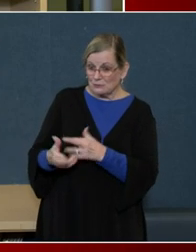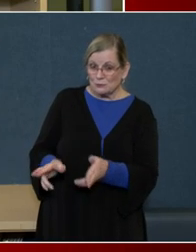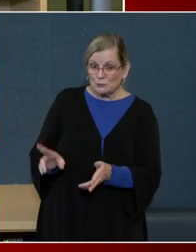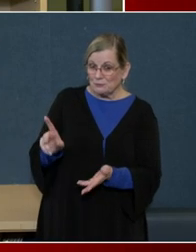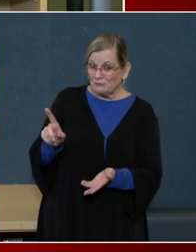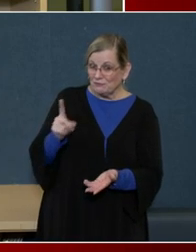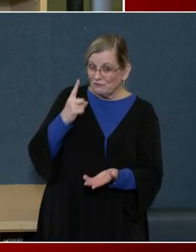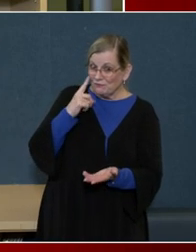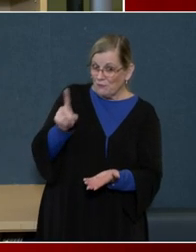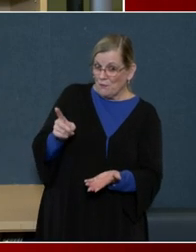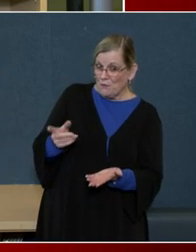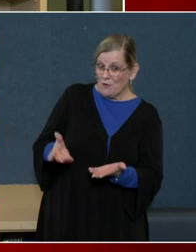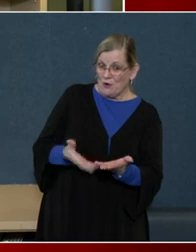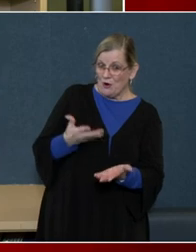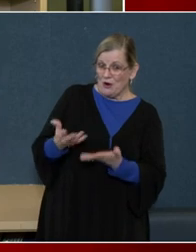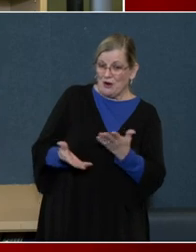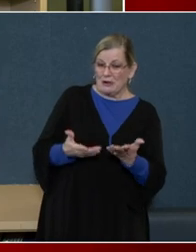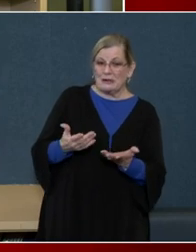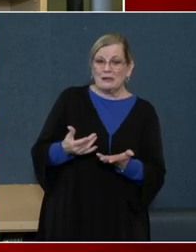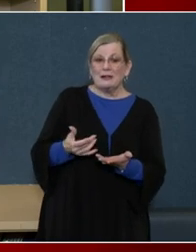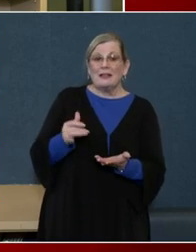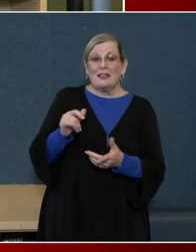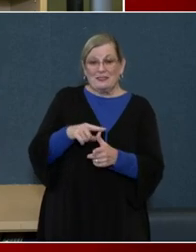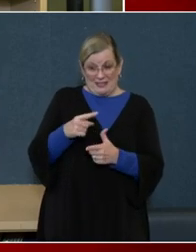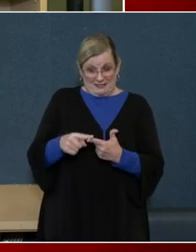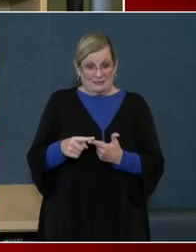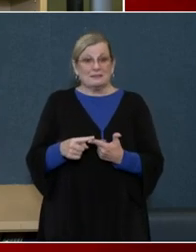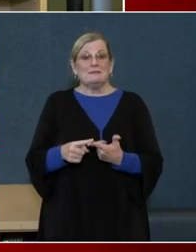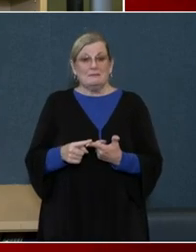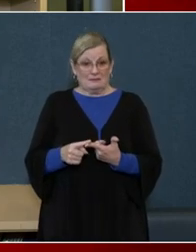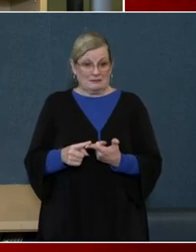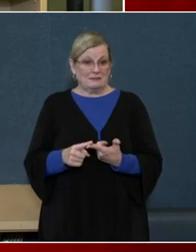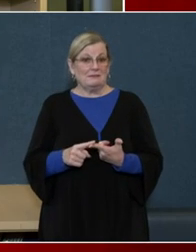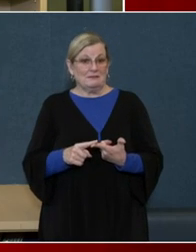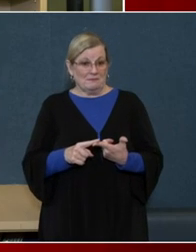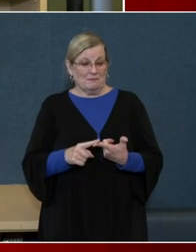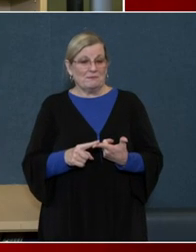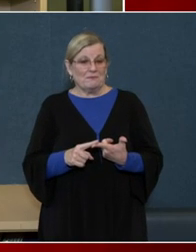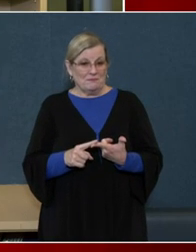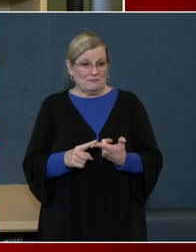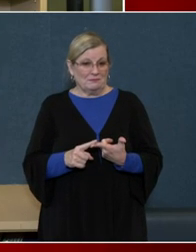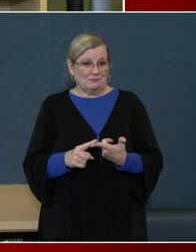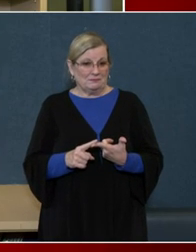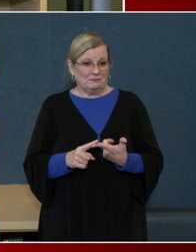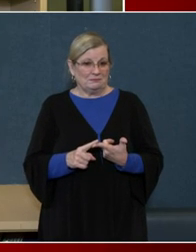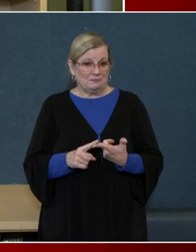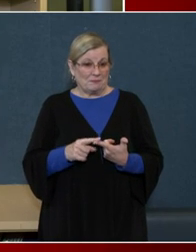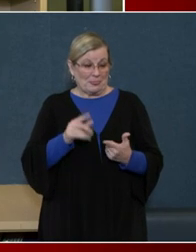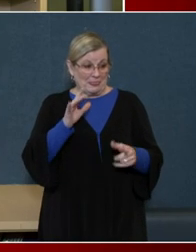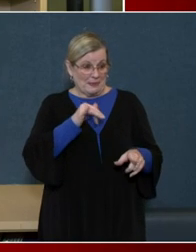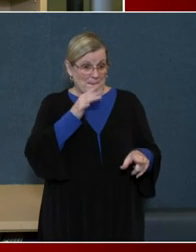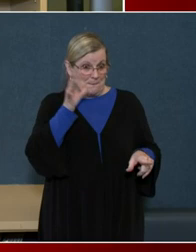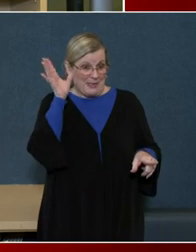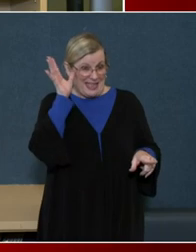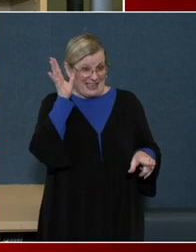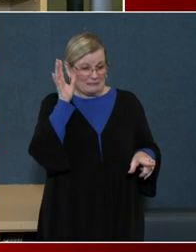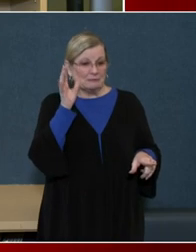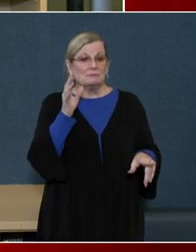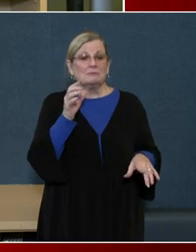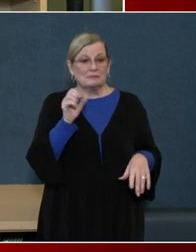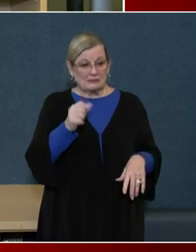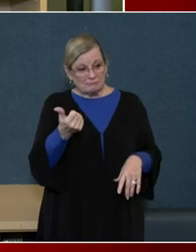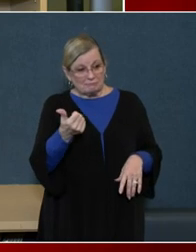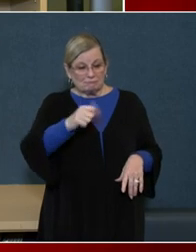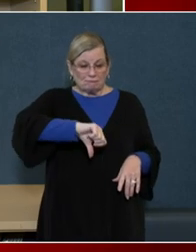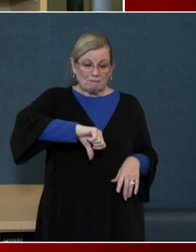for the CARES classroom. And then they would have to respond to you and tell you yay or nay. Is that correct? That is correct. Parents